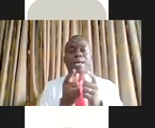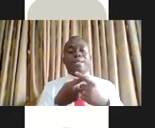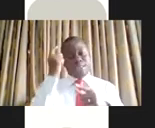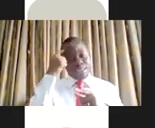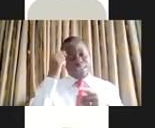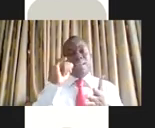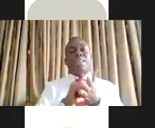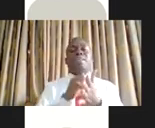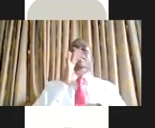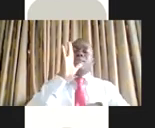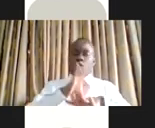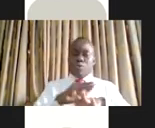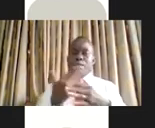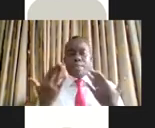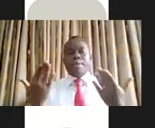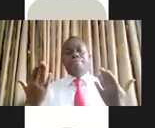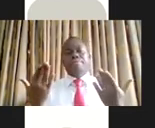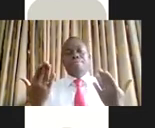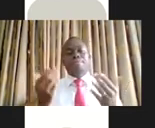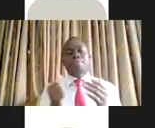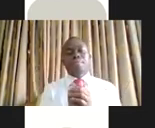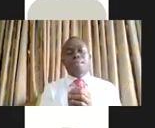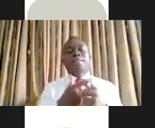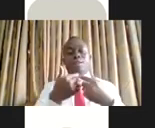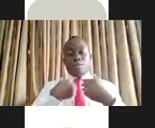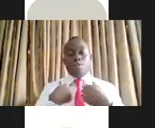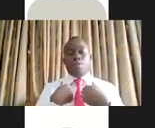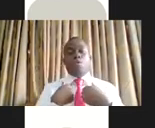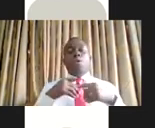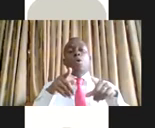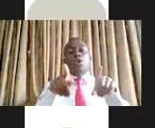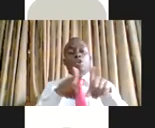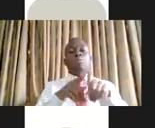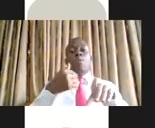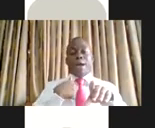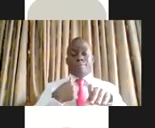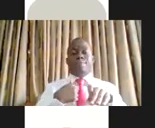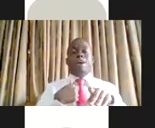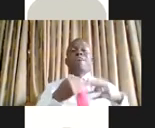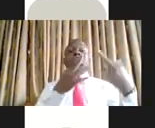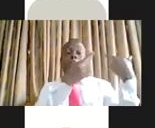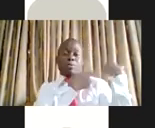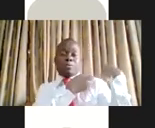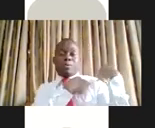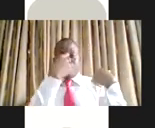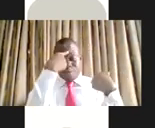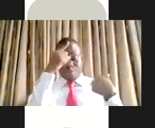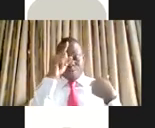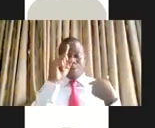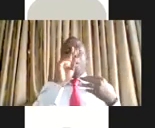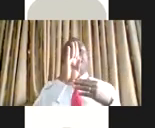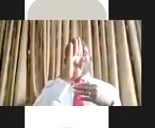good thing. Then there is the role of budget in implementation of fundamental